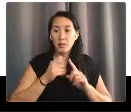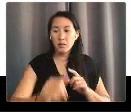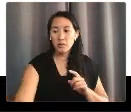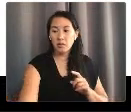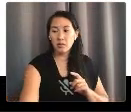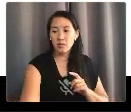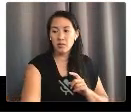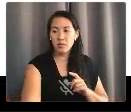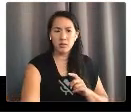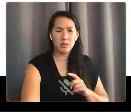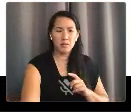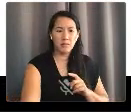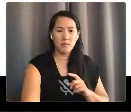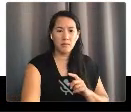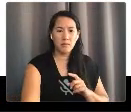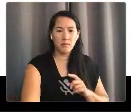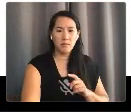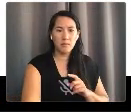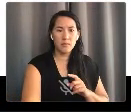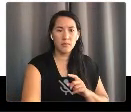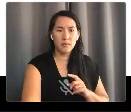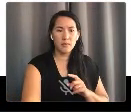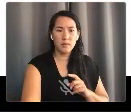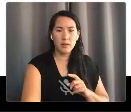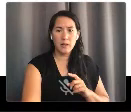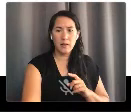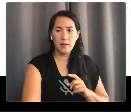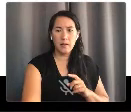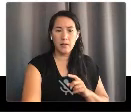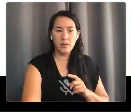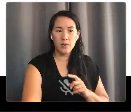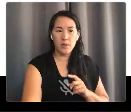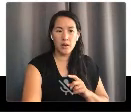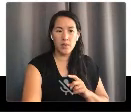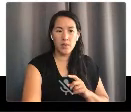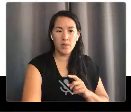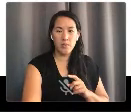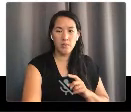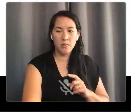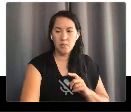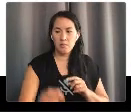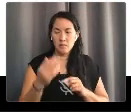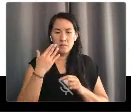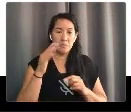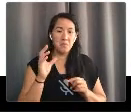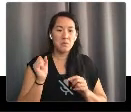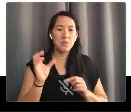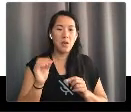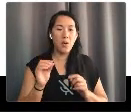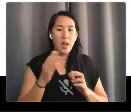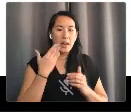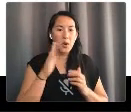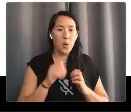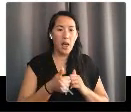So what I want to do today with all of you, though, is to practice our value of transparency. And at Creatives of Color, how we define that